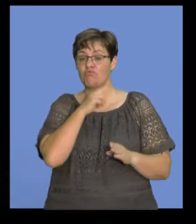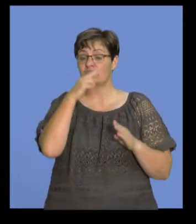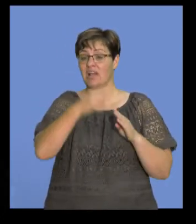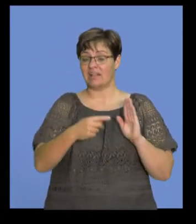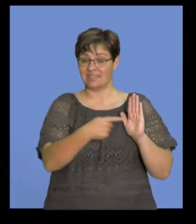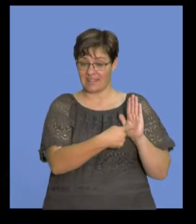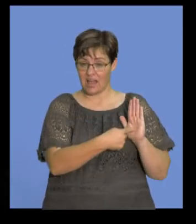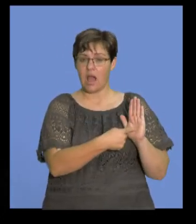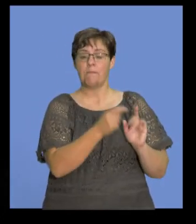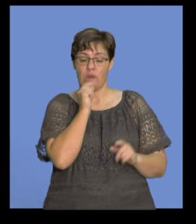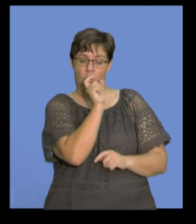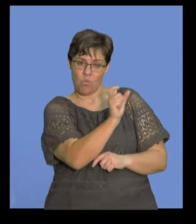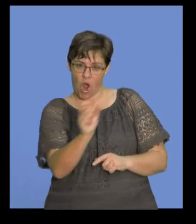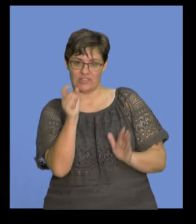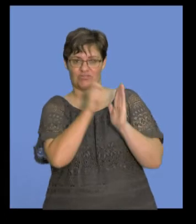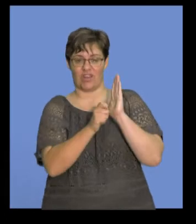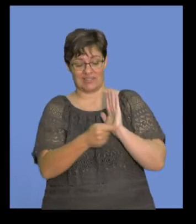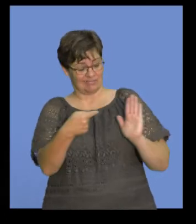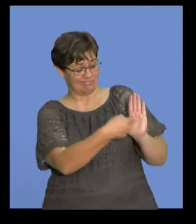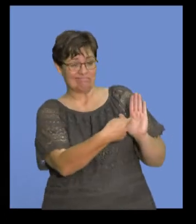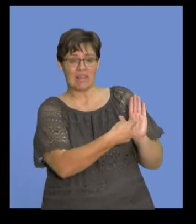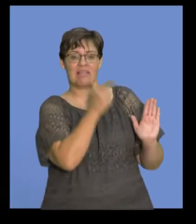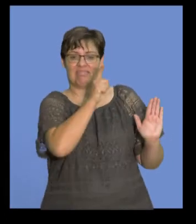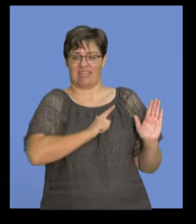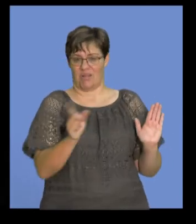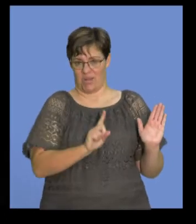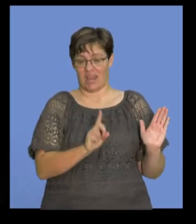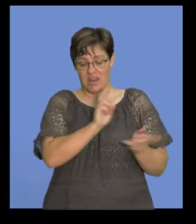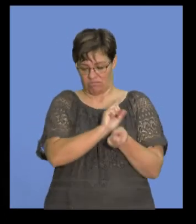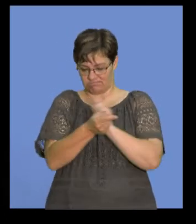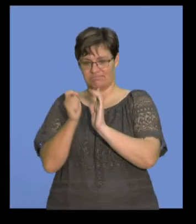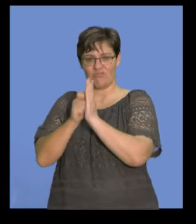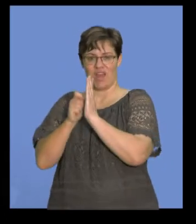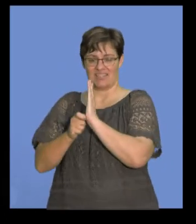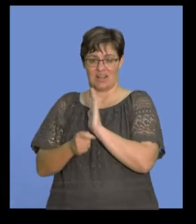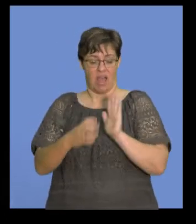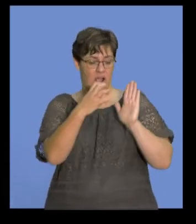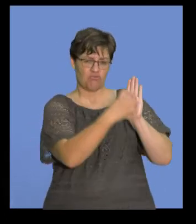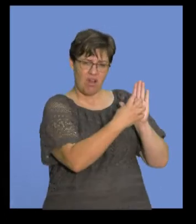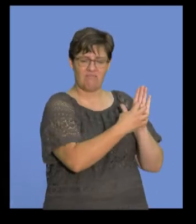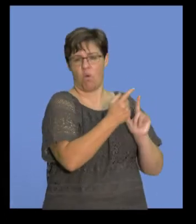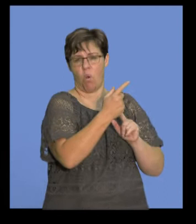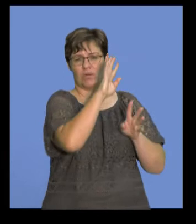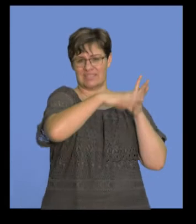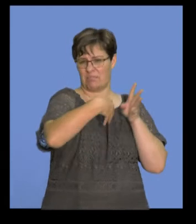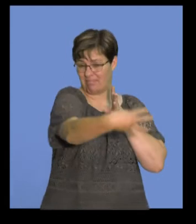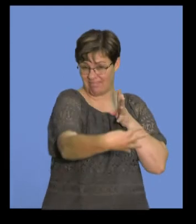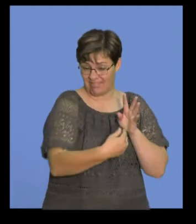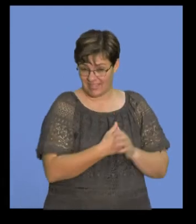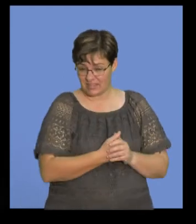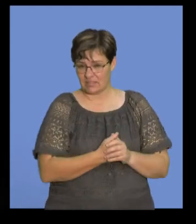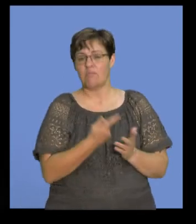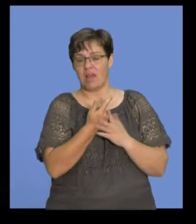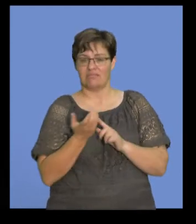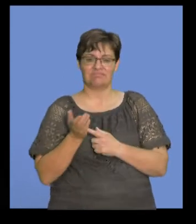is stating in words what the results are often saying in tables and graphs. So as I said, so often a table or graph is